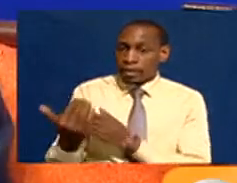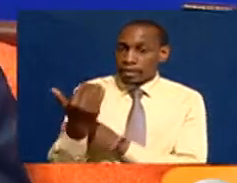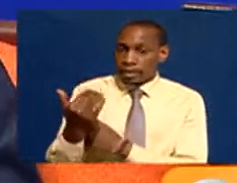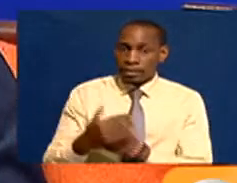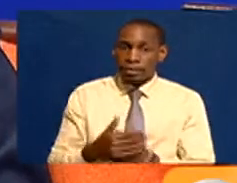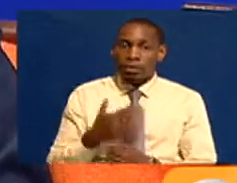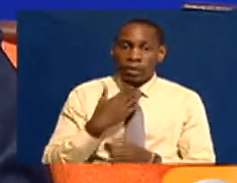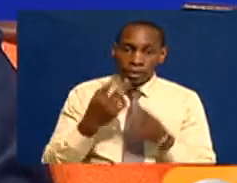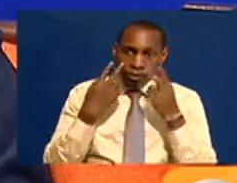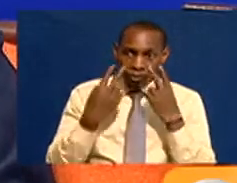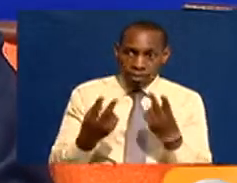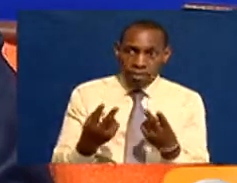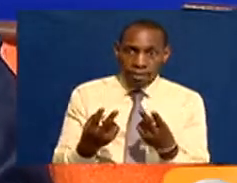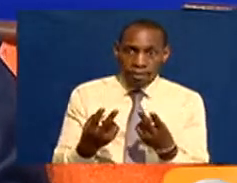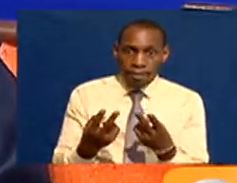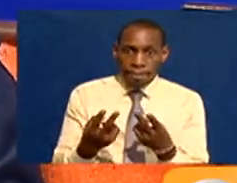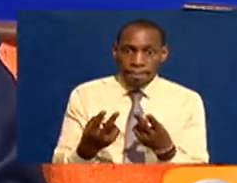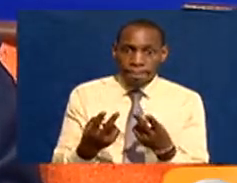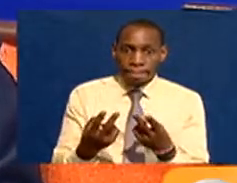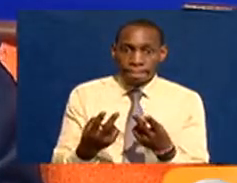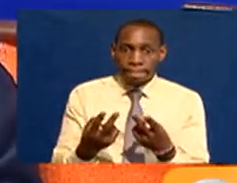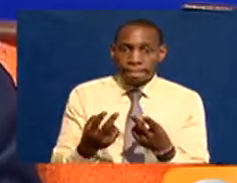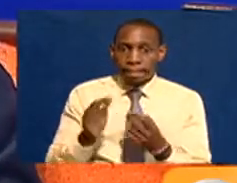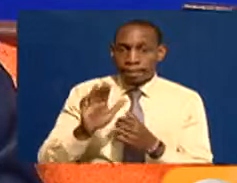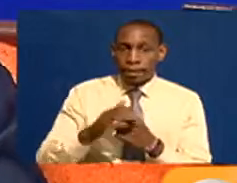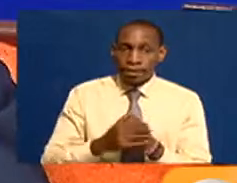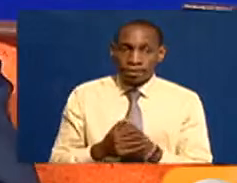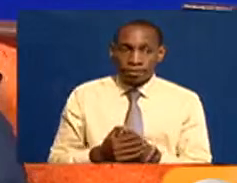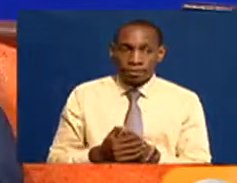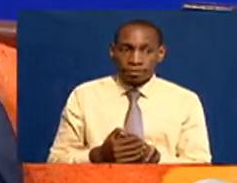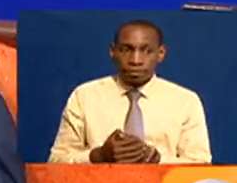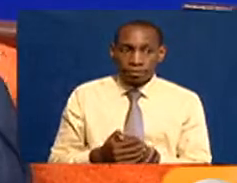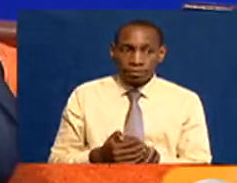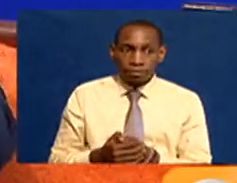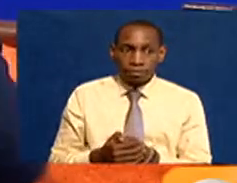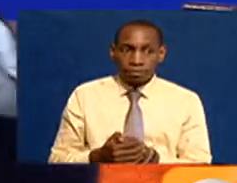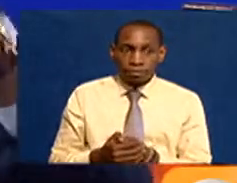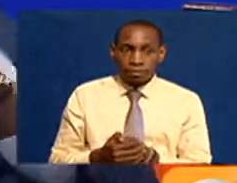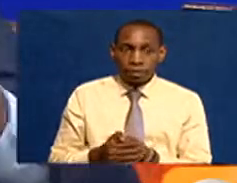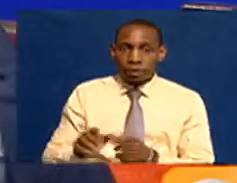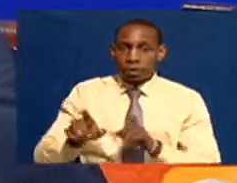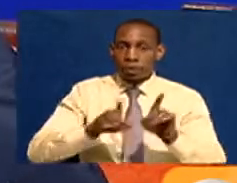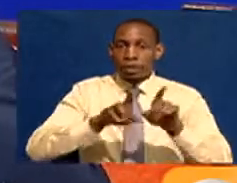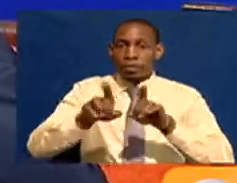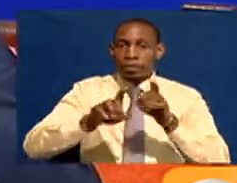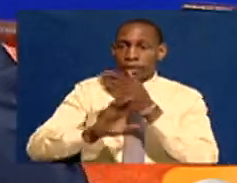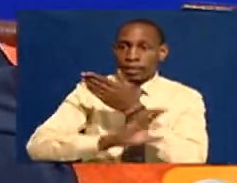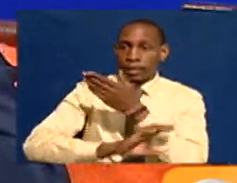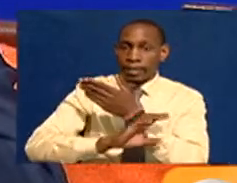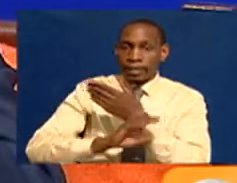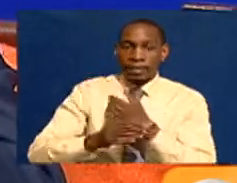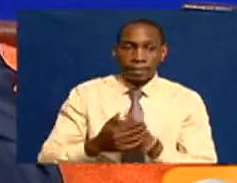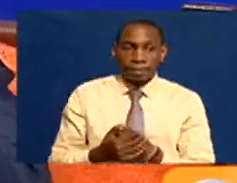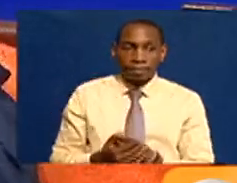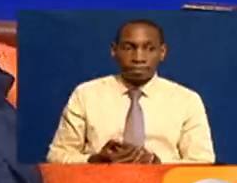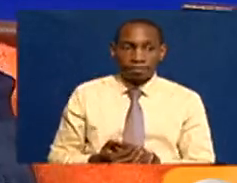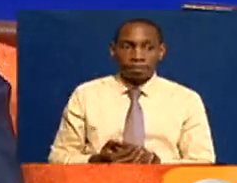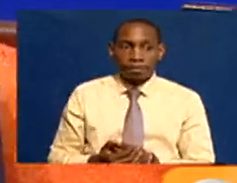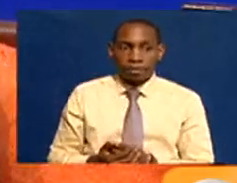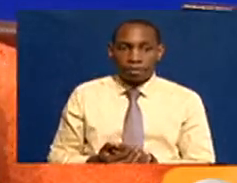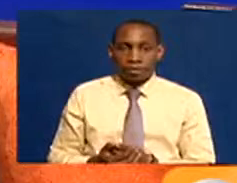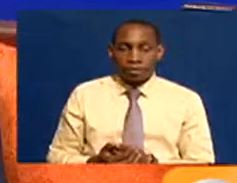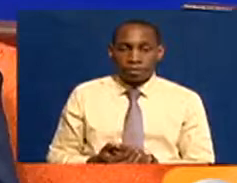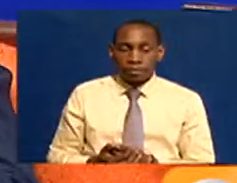we want to see you. You know, someone told me, we want to see you going around the country and